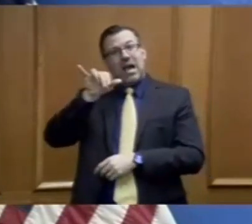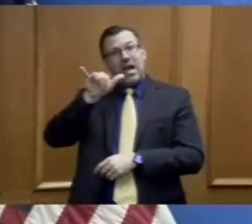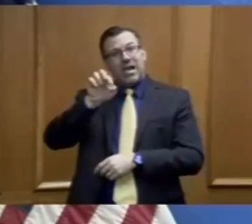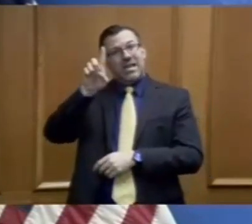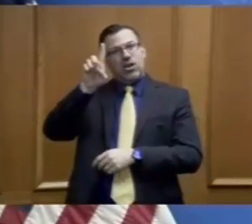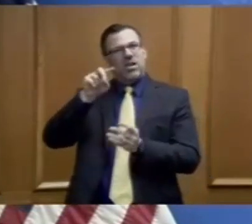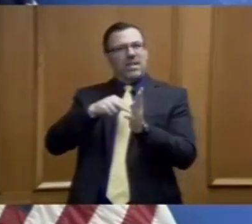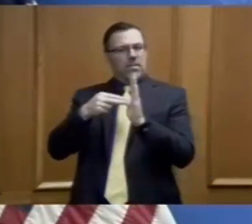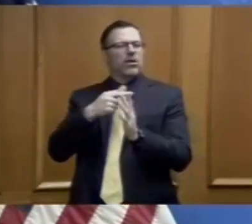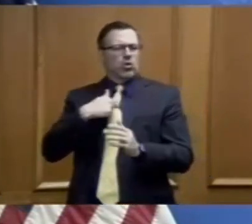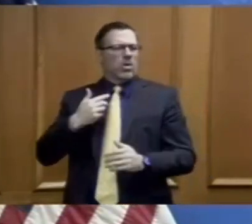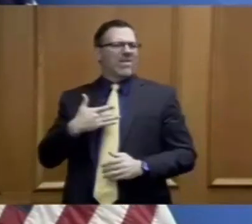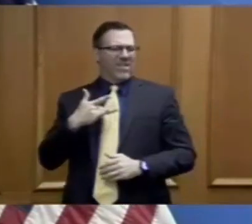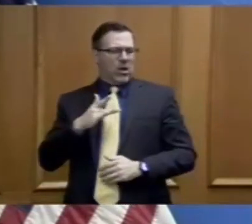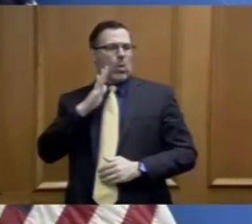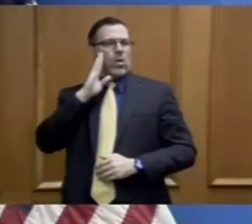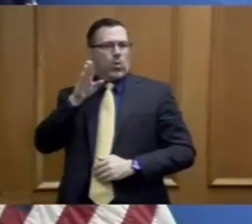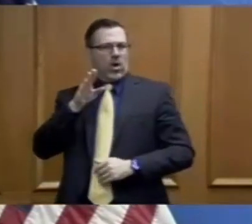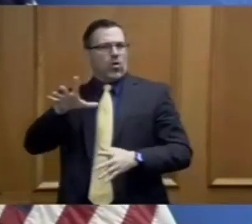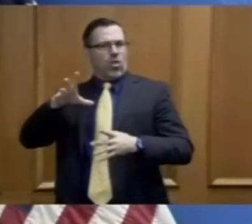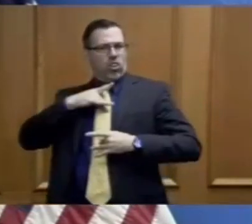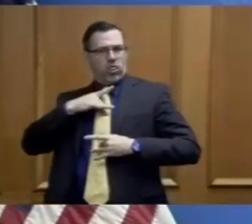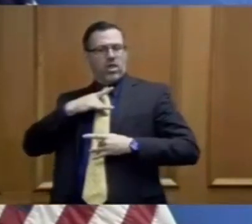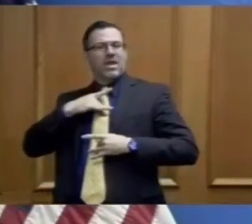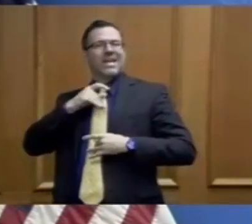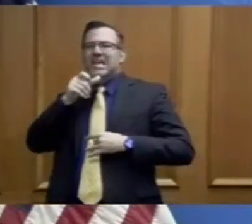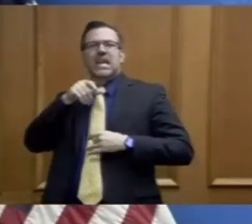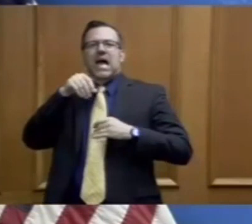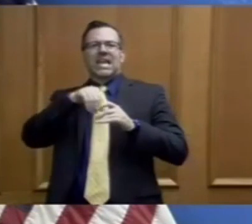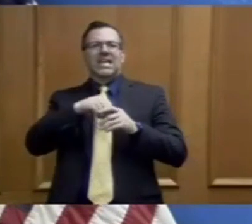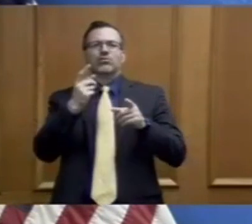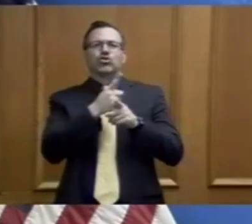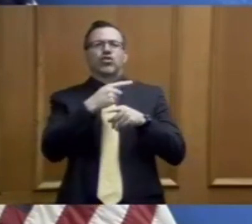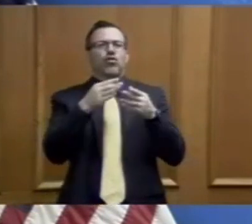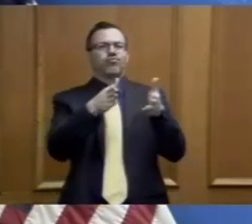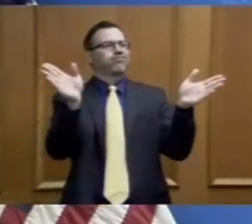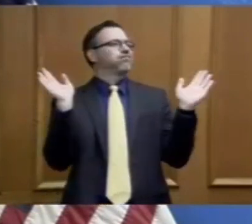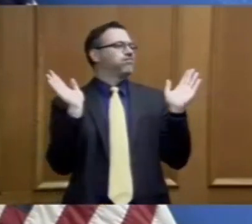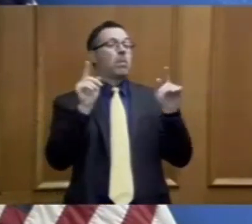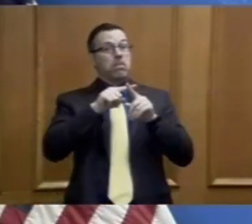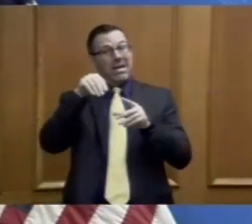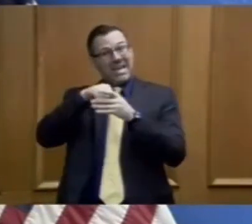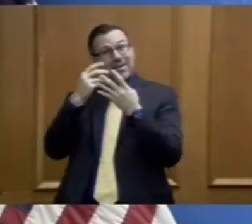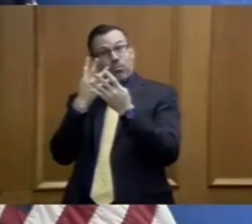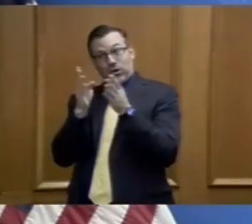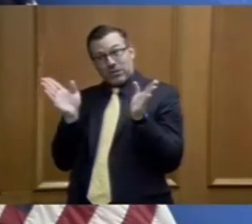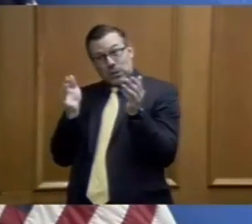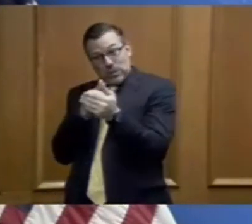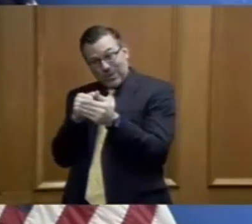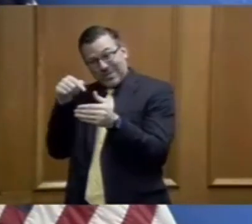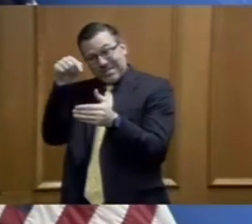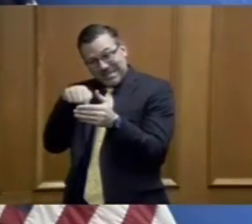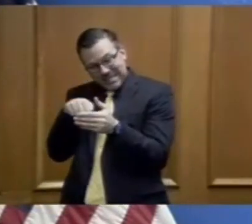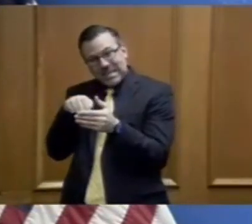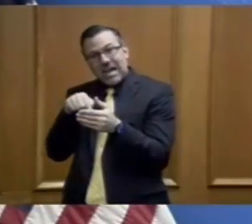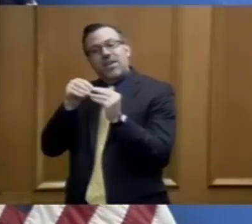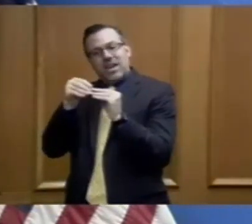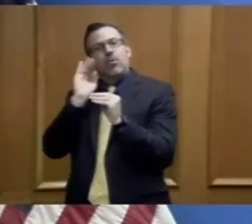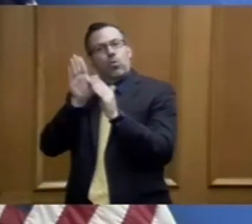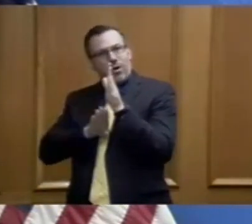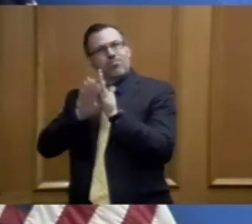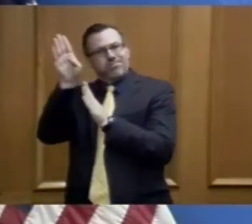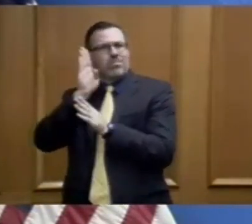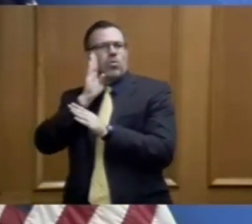more positives than you would in the general public, those numbers are going to be higher for that day. I can't stress the